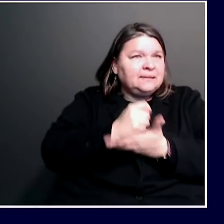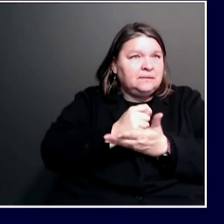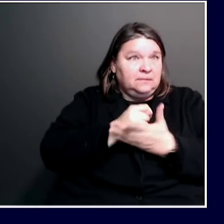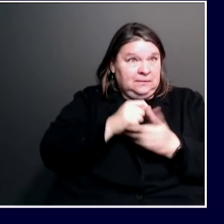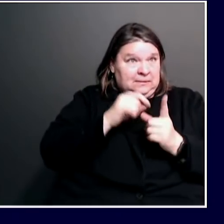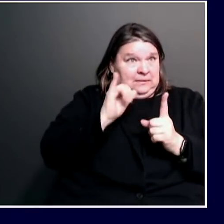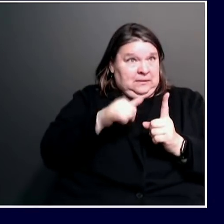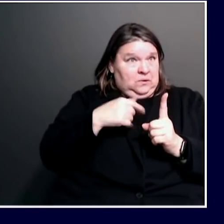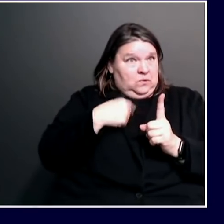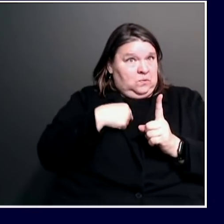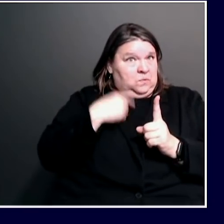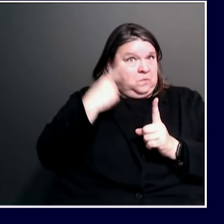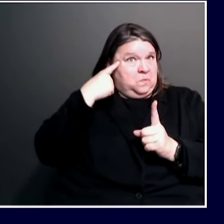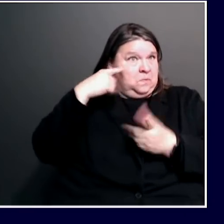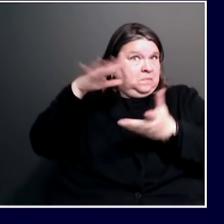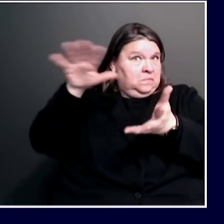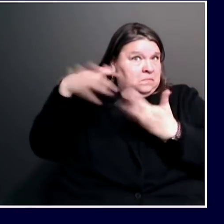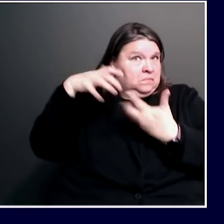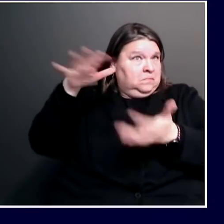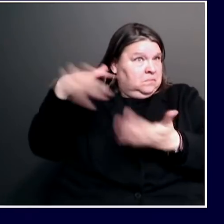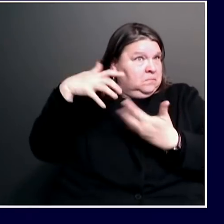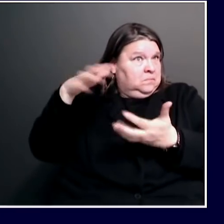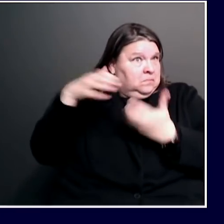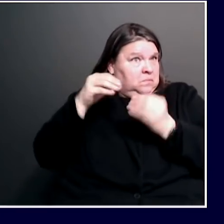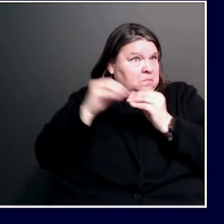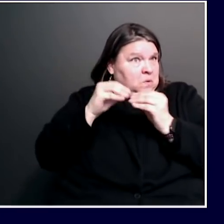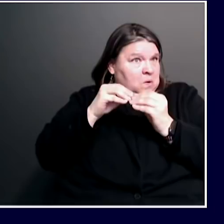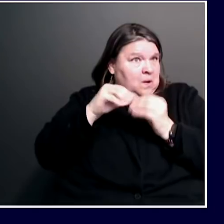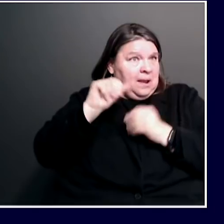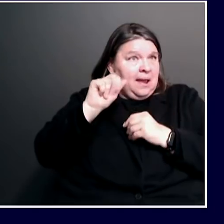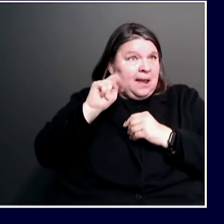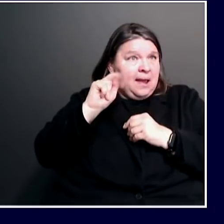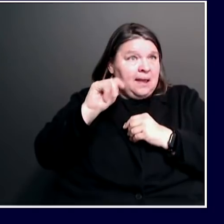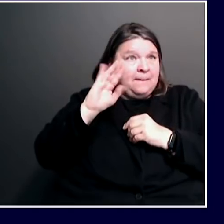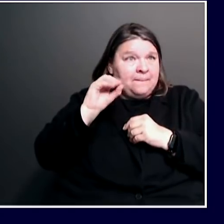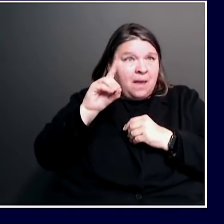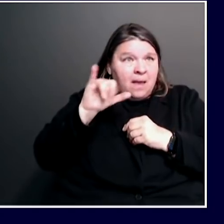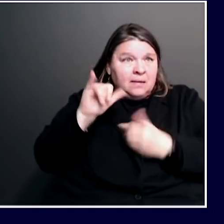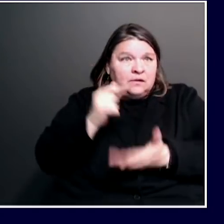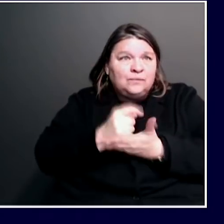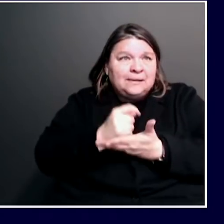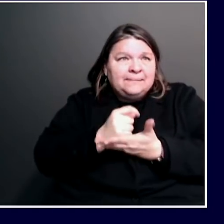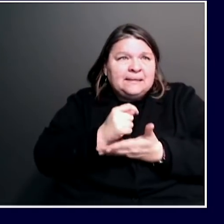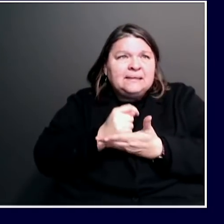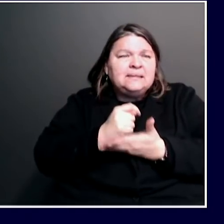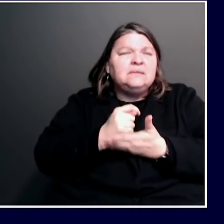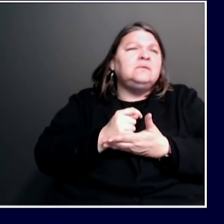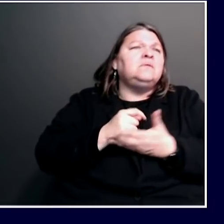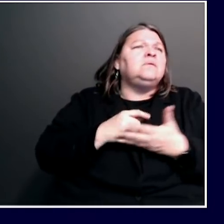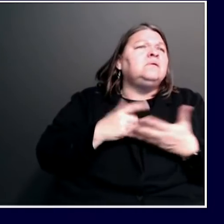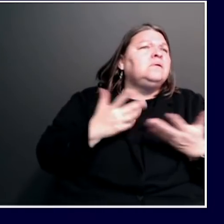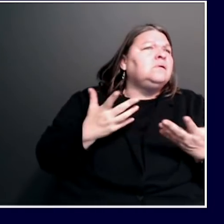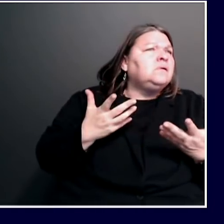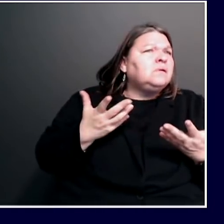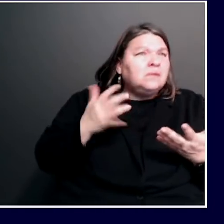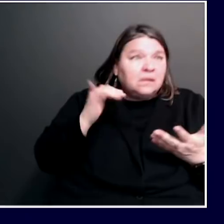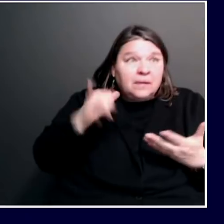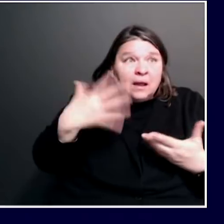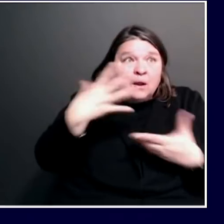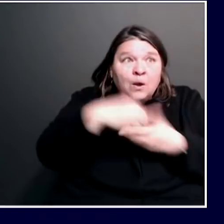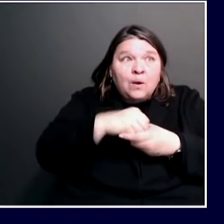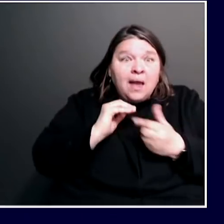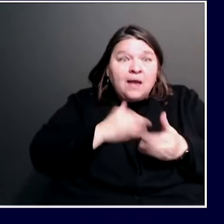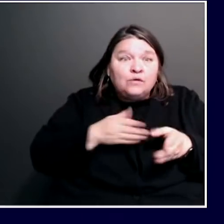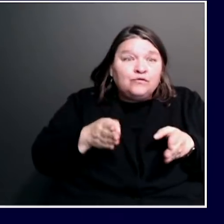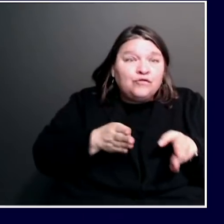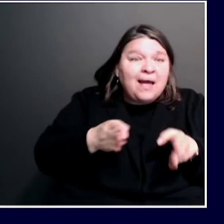was going to continue. Can you speak to that? Do we know if that's something that's part of our strategy going forward?